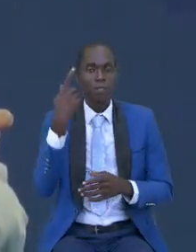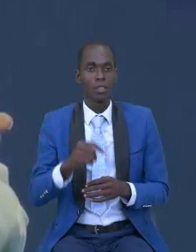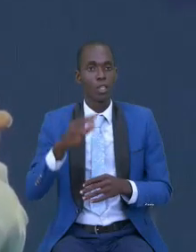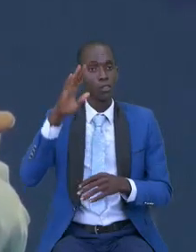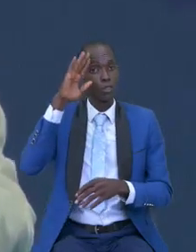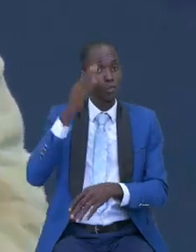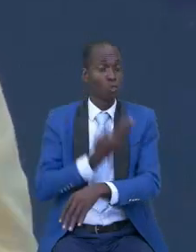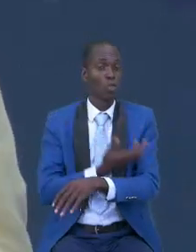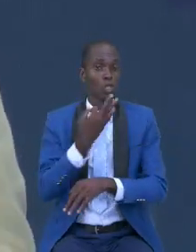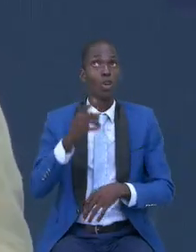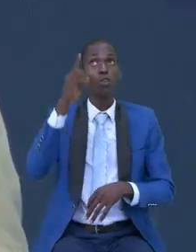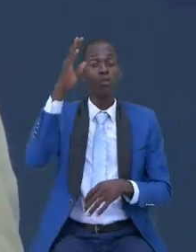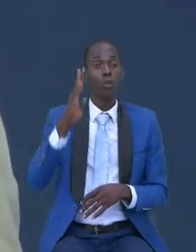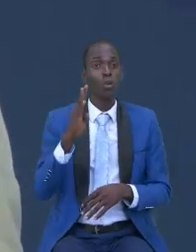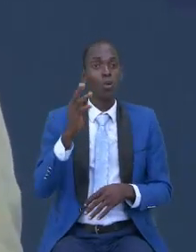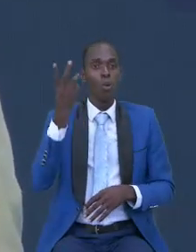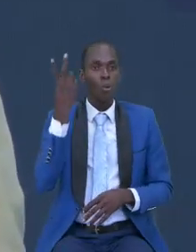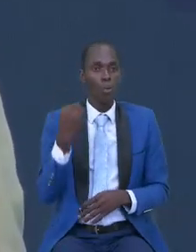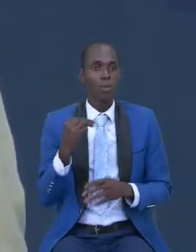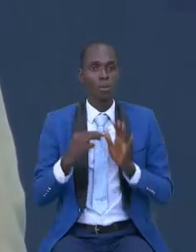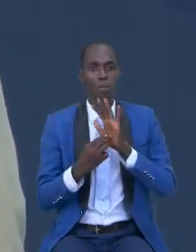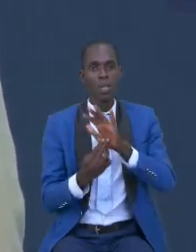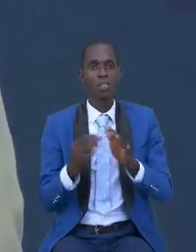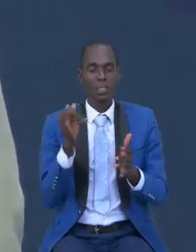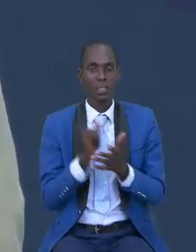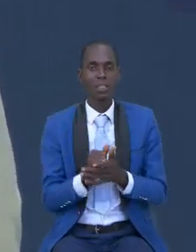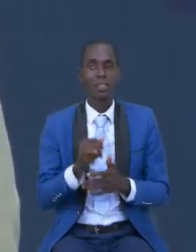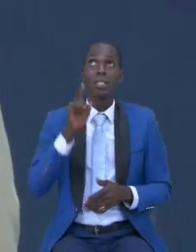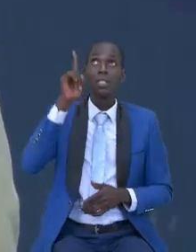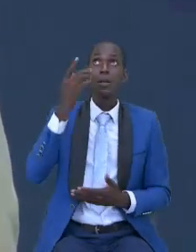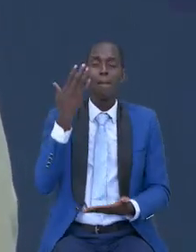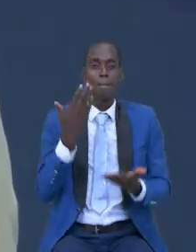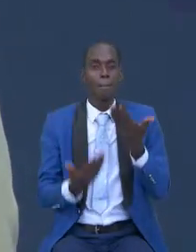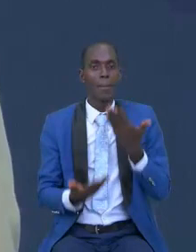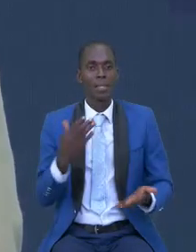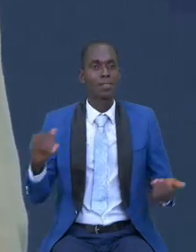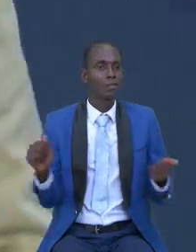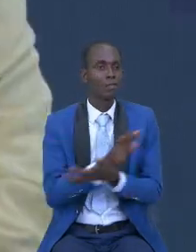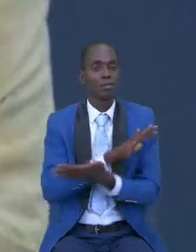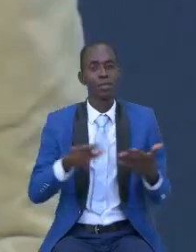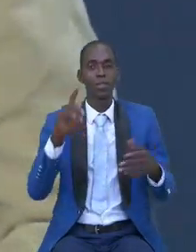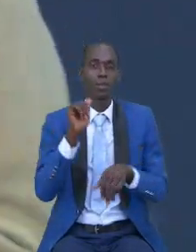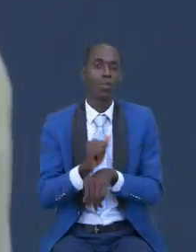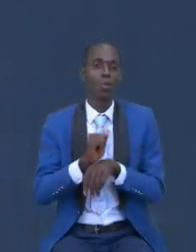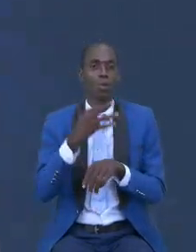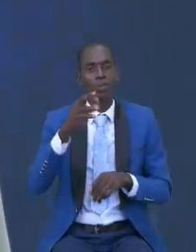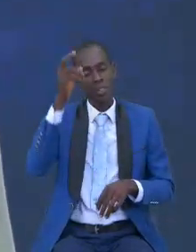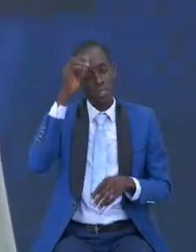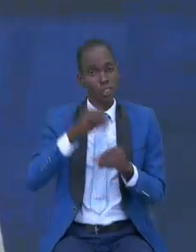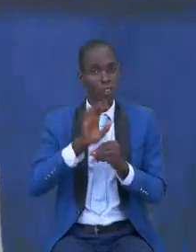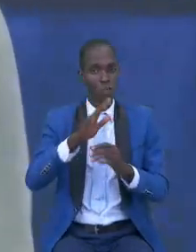was manifested, that he might destroy the works of the devil. In your life